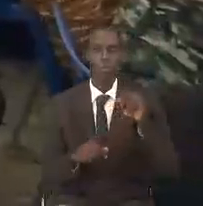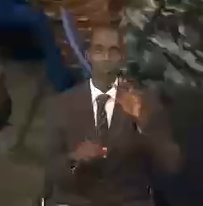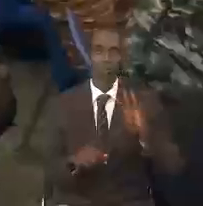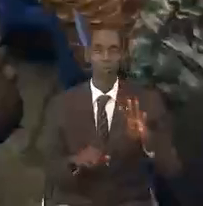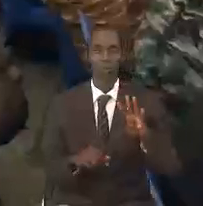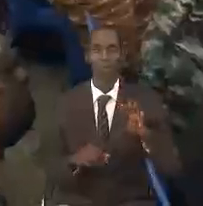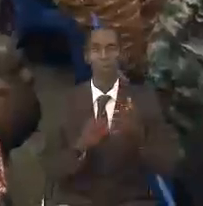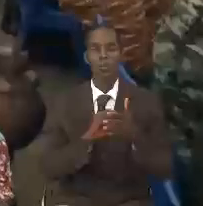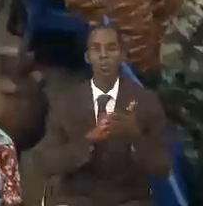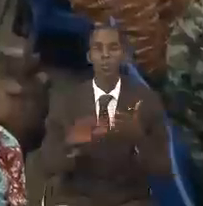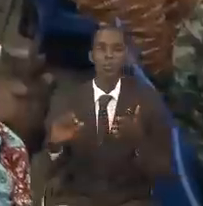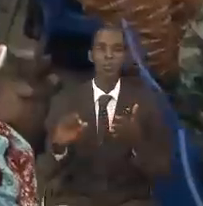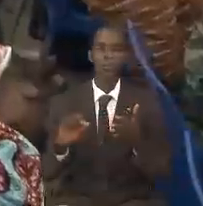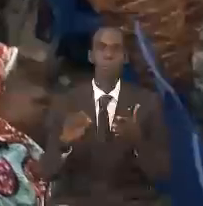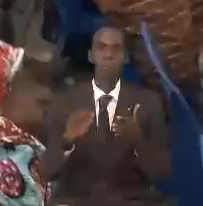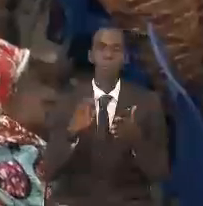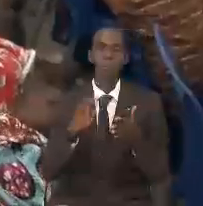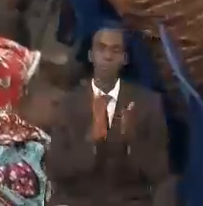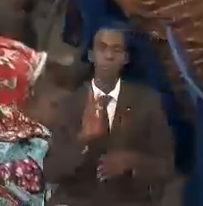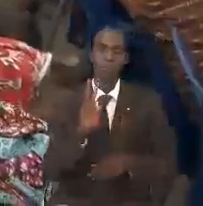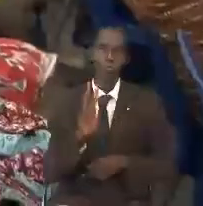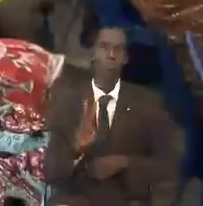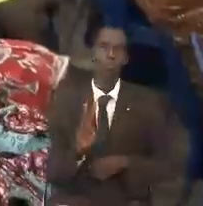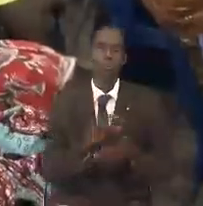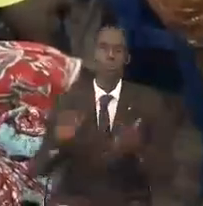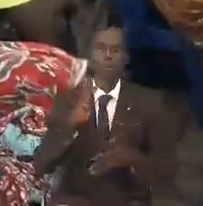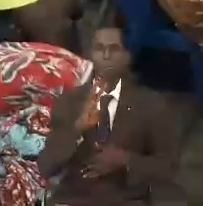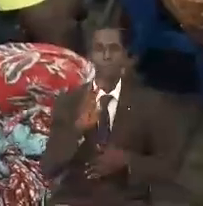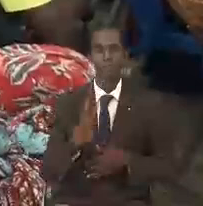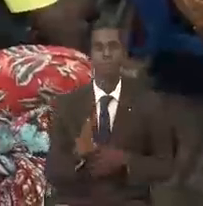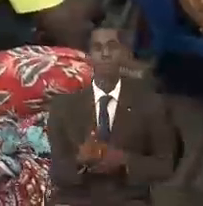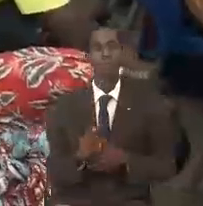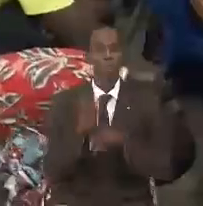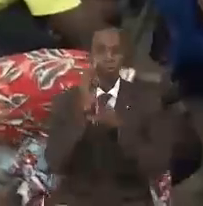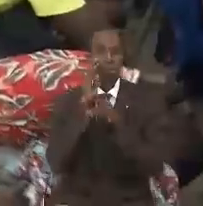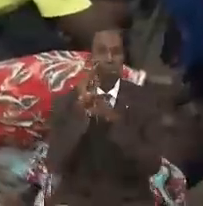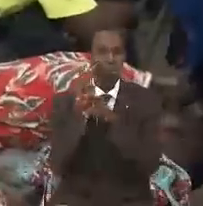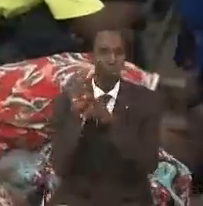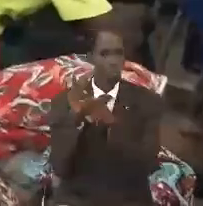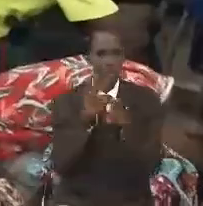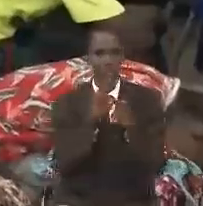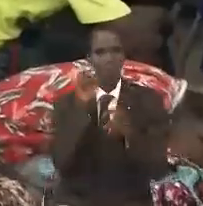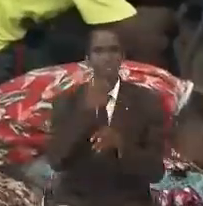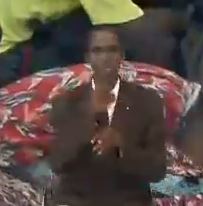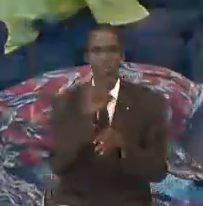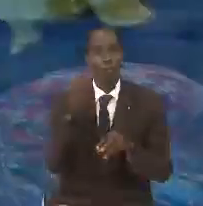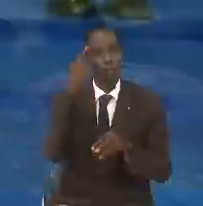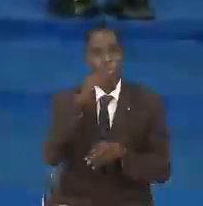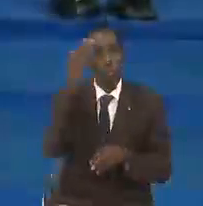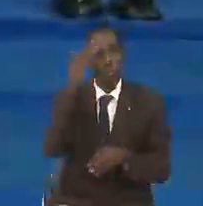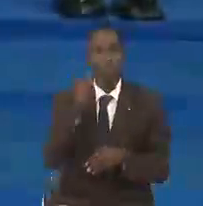24. Reading from verse 42. Watch therefore, for ye know not what